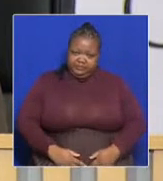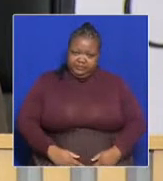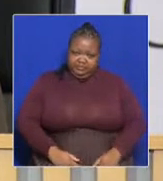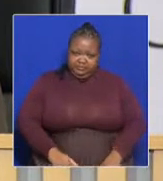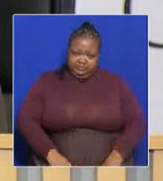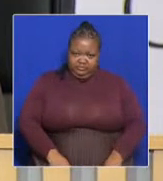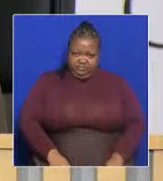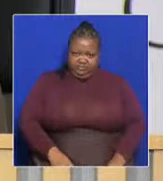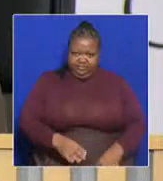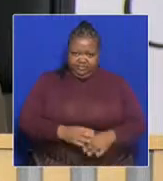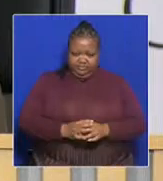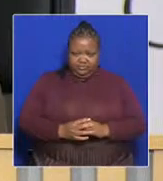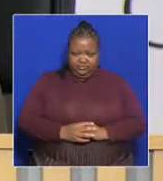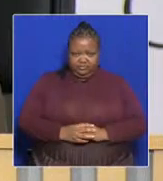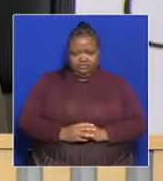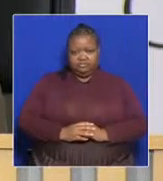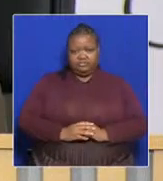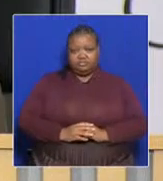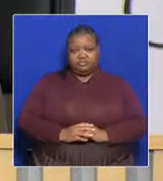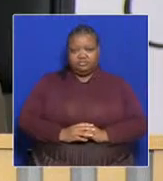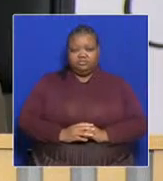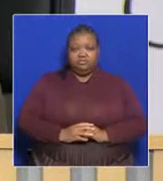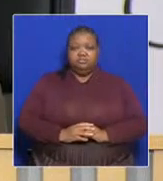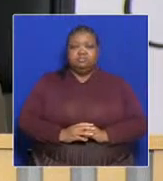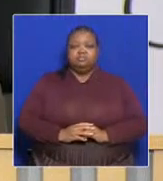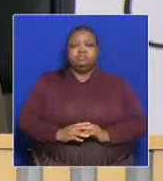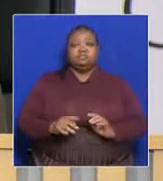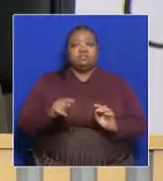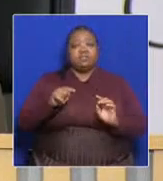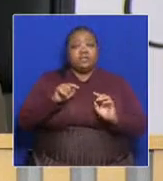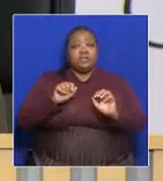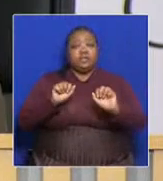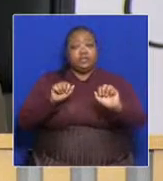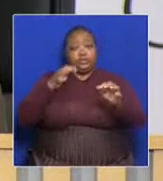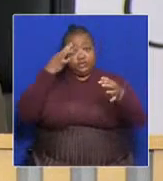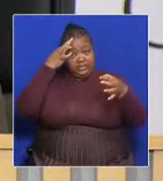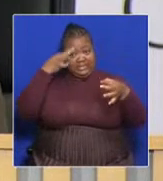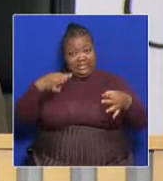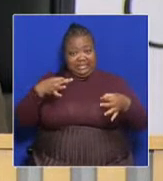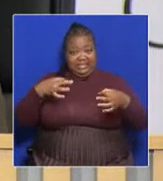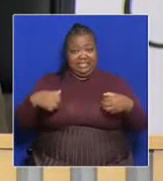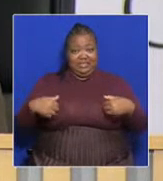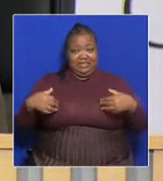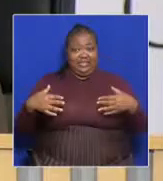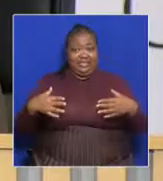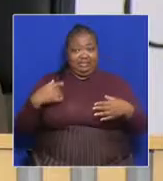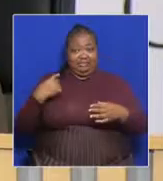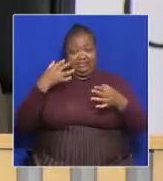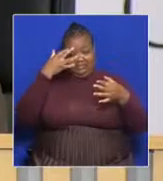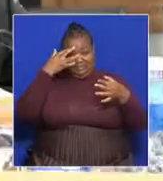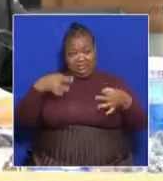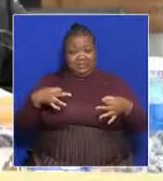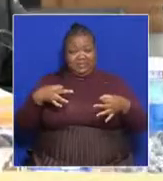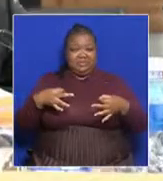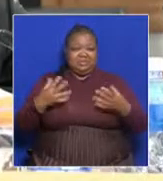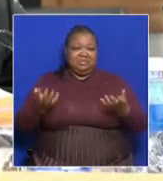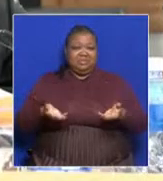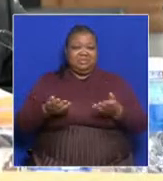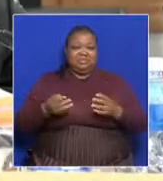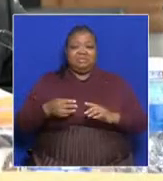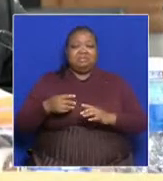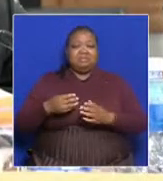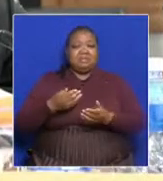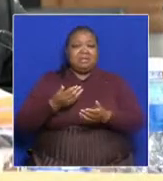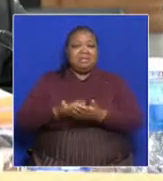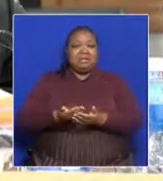So this is about your decision at the initial stage. It has nothing to do with the possibility of theft